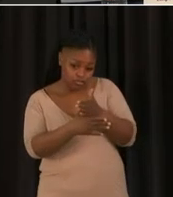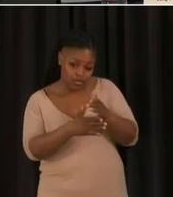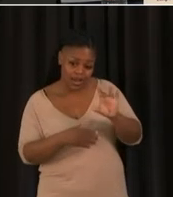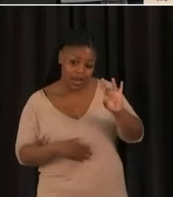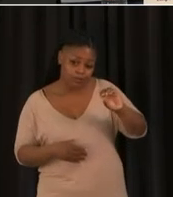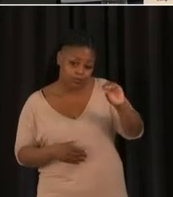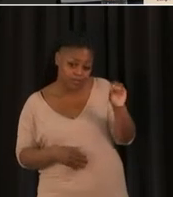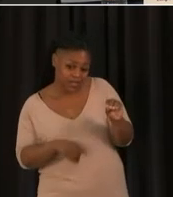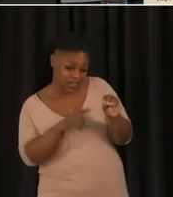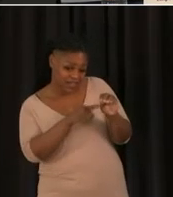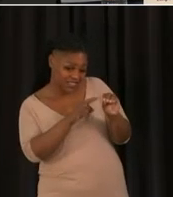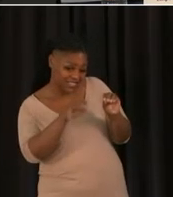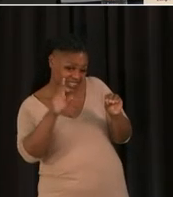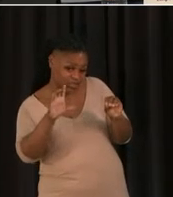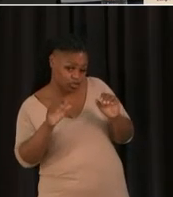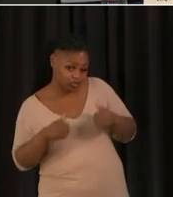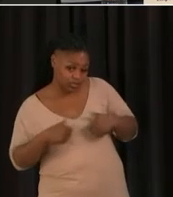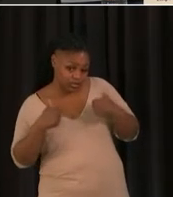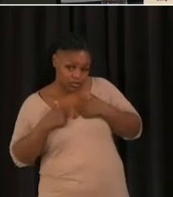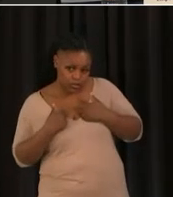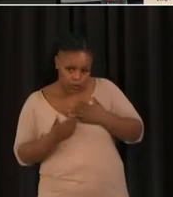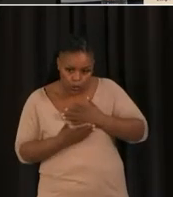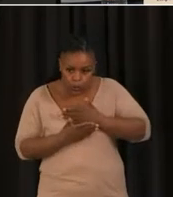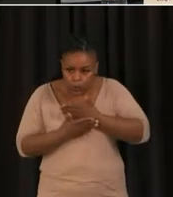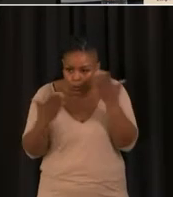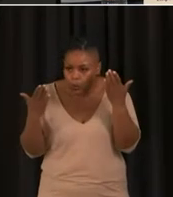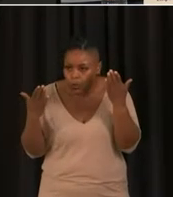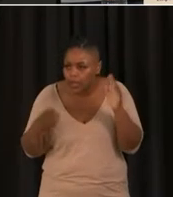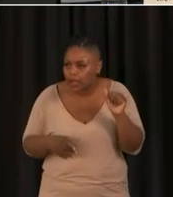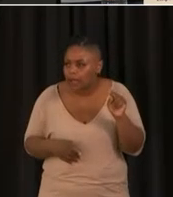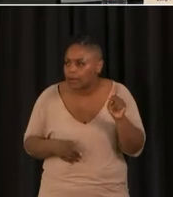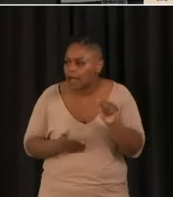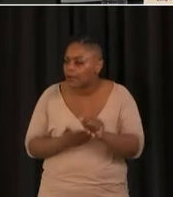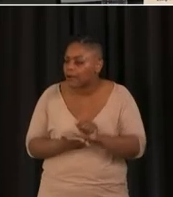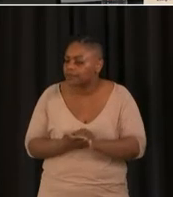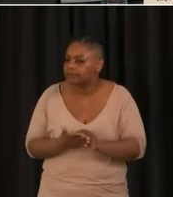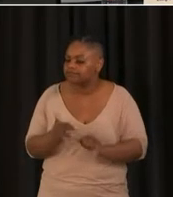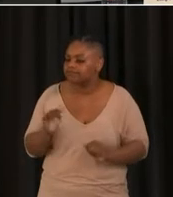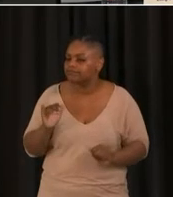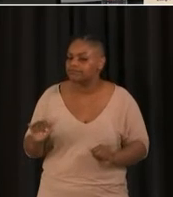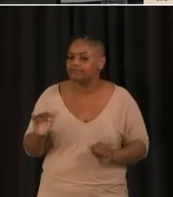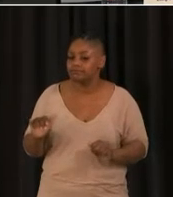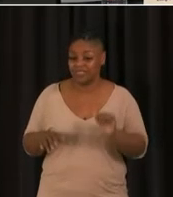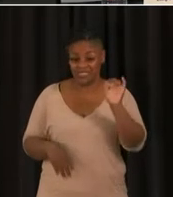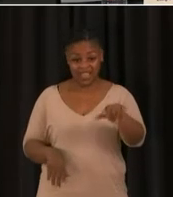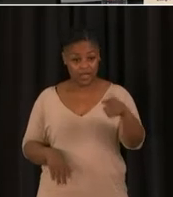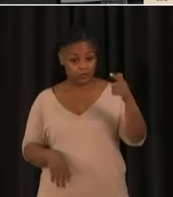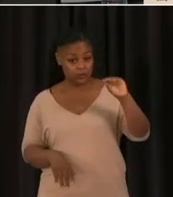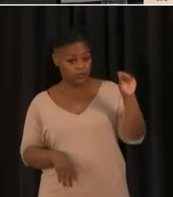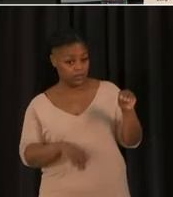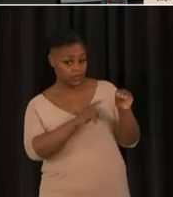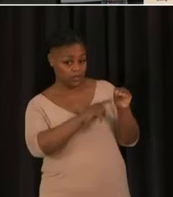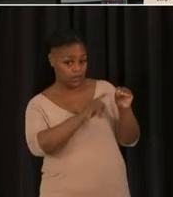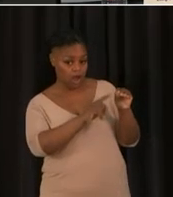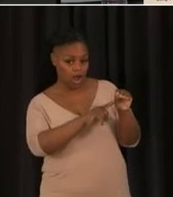is to make sure individuals understand and have resources that are available to them to help them manage their personal